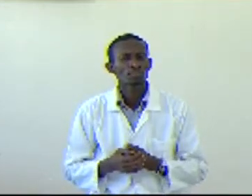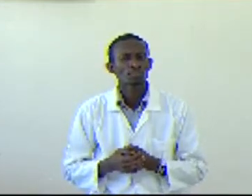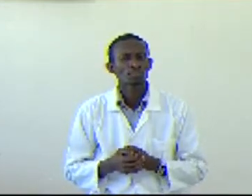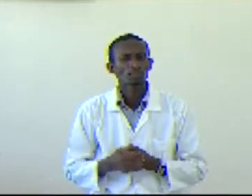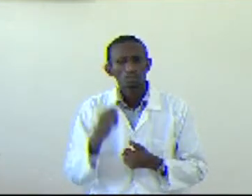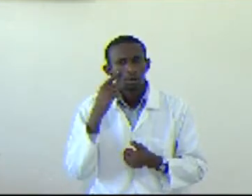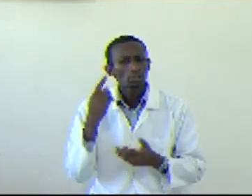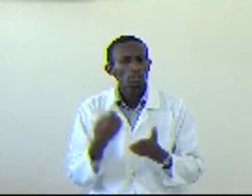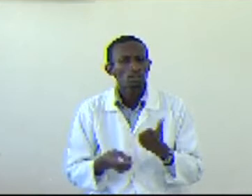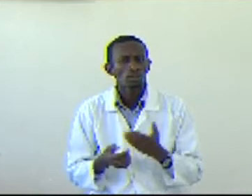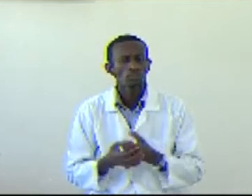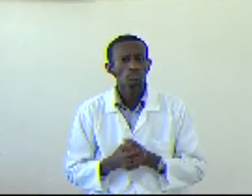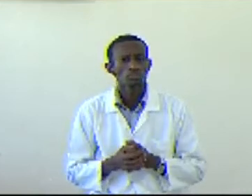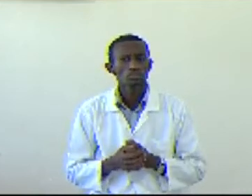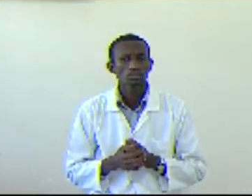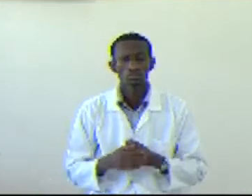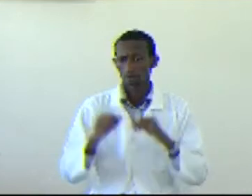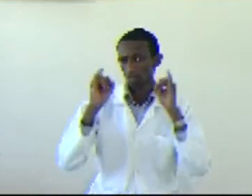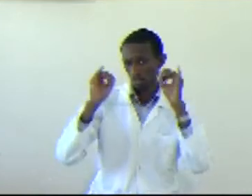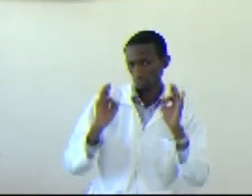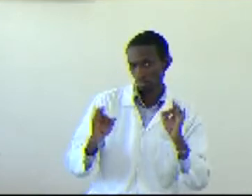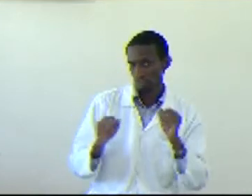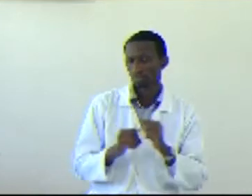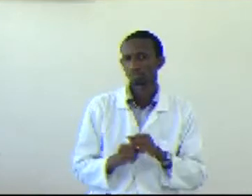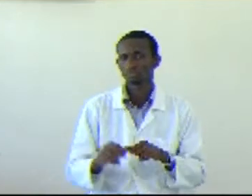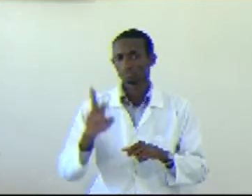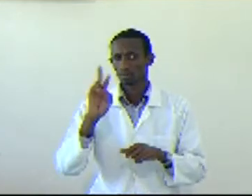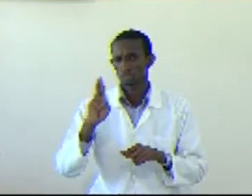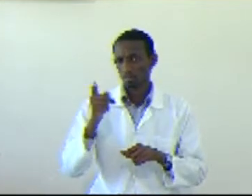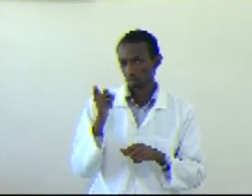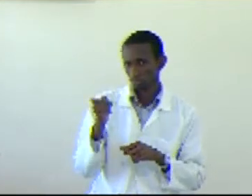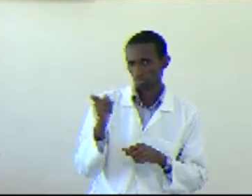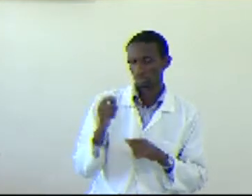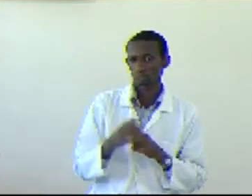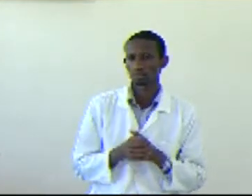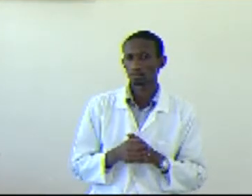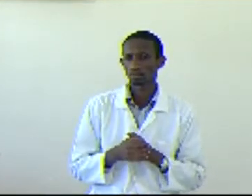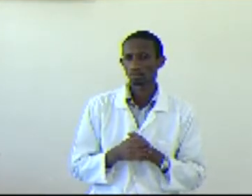What do we find? If we make that R as the